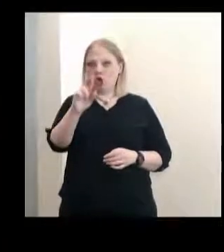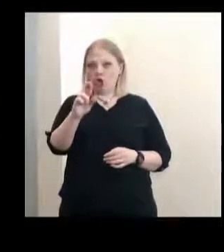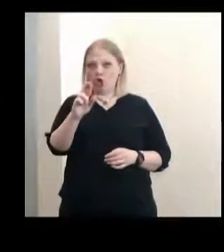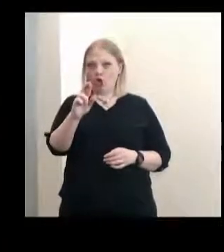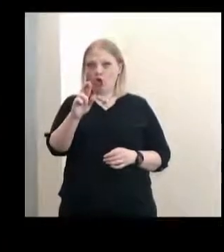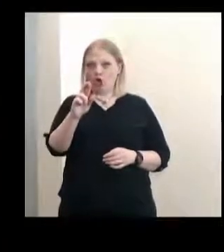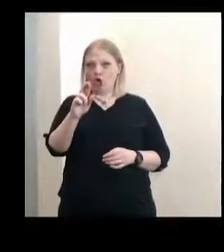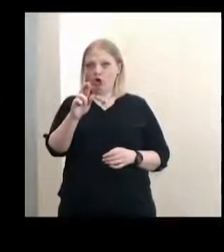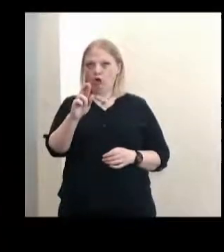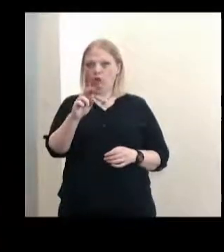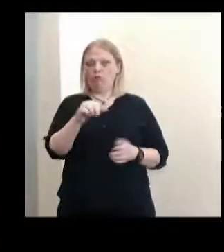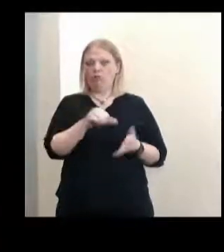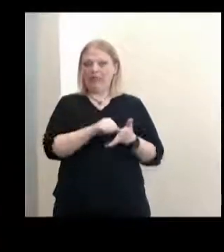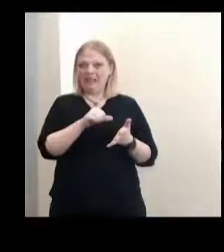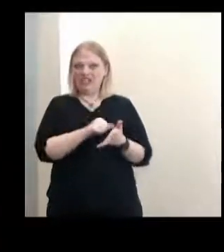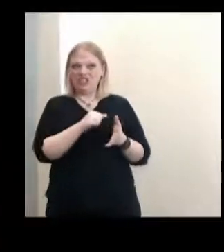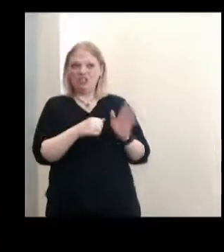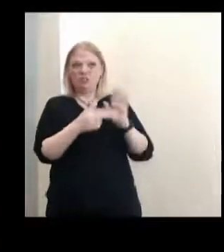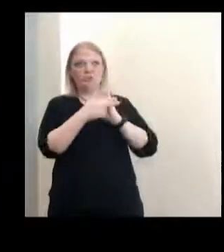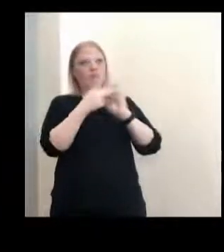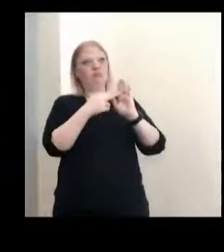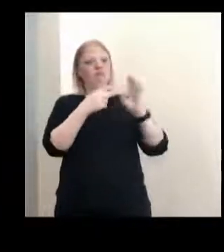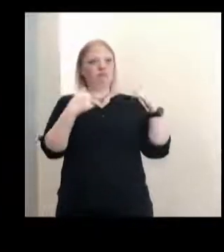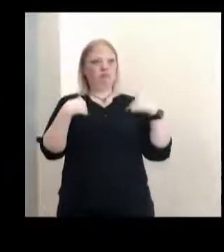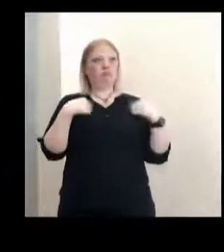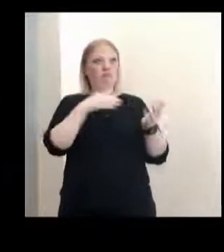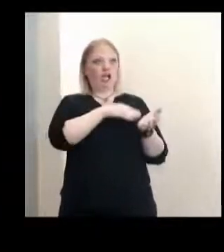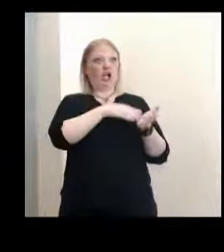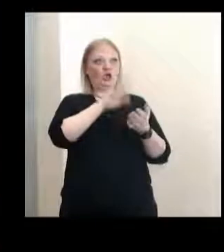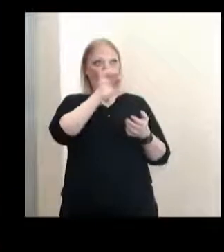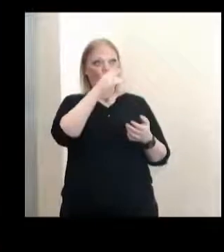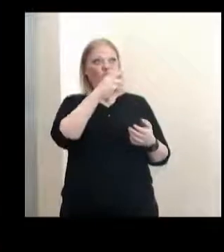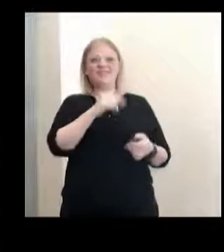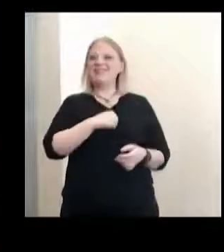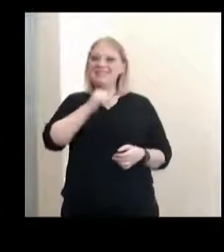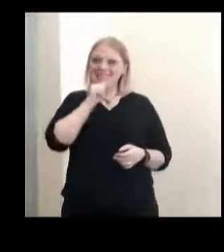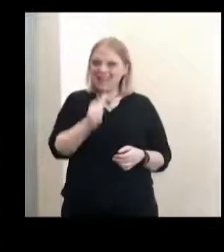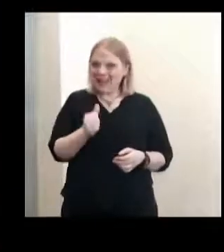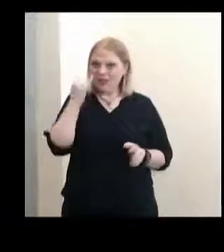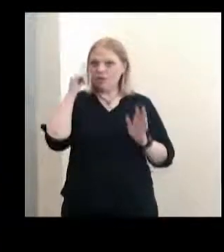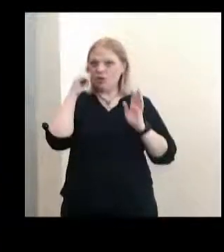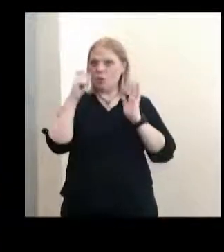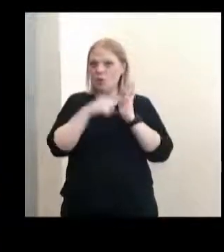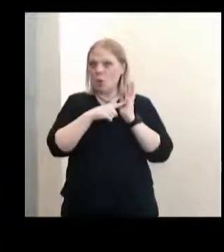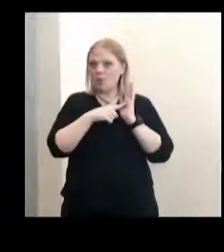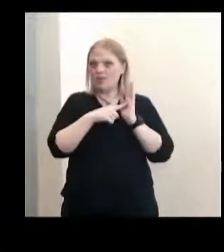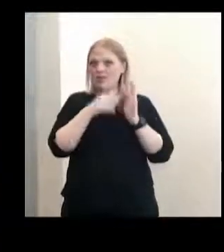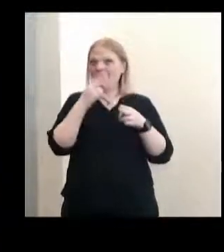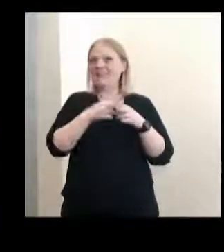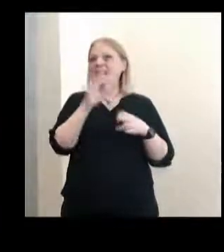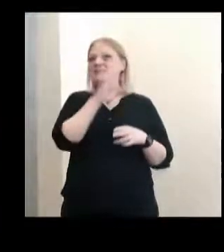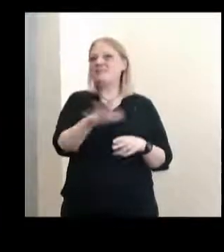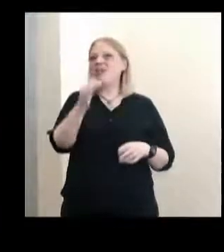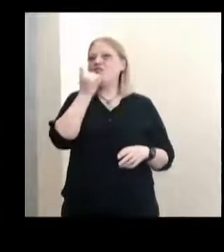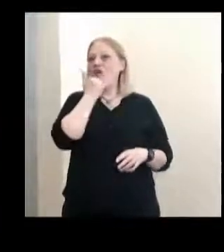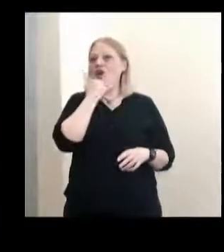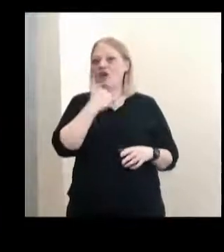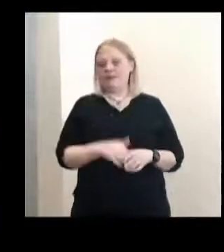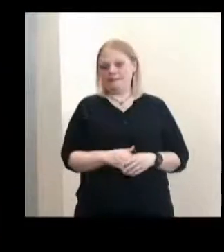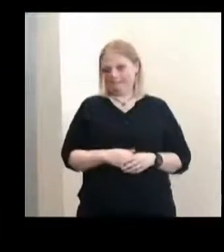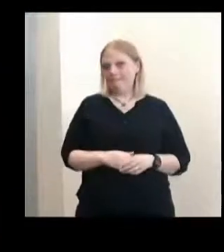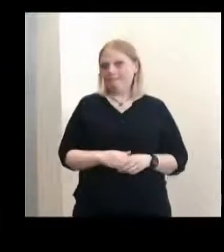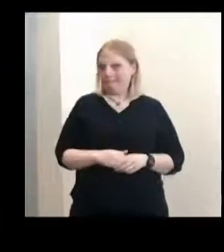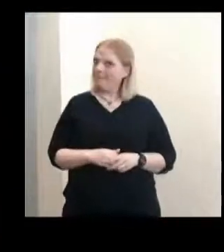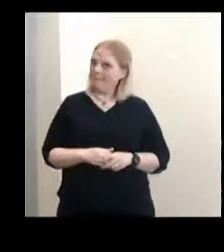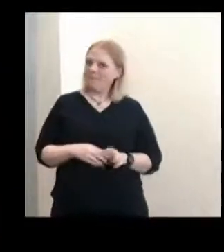purporting to be Dr. Gail Burstein, it is not. And if you notice, her name is spelled wrong.